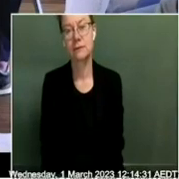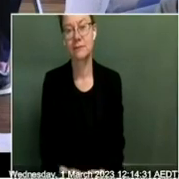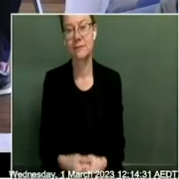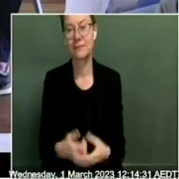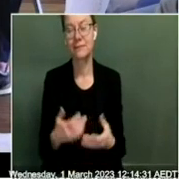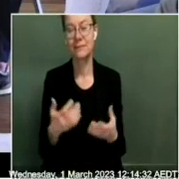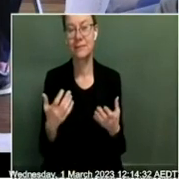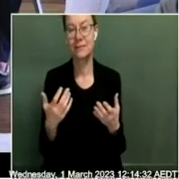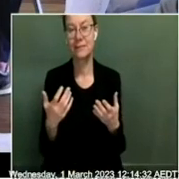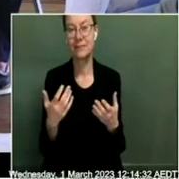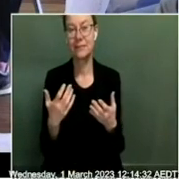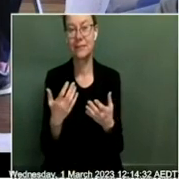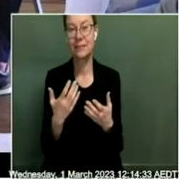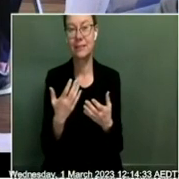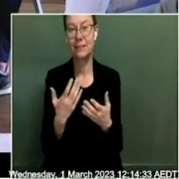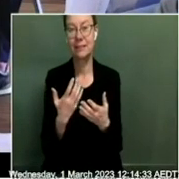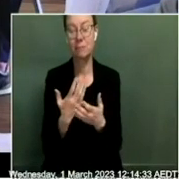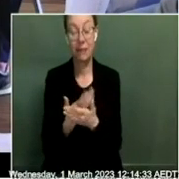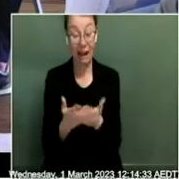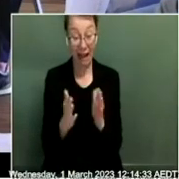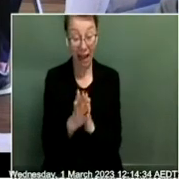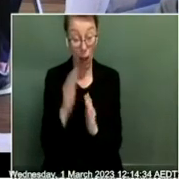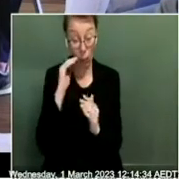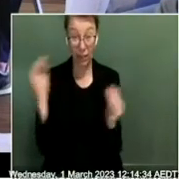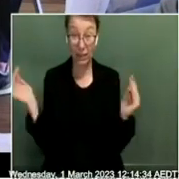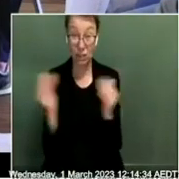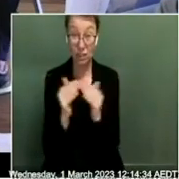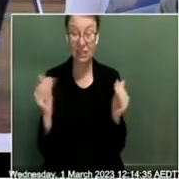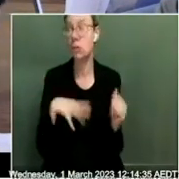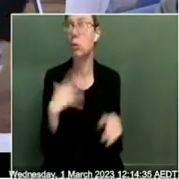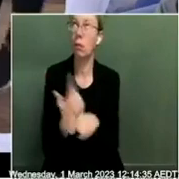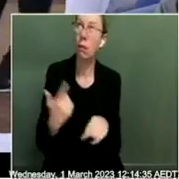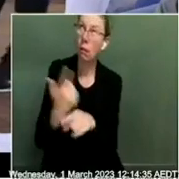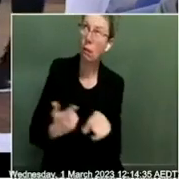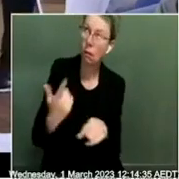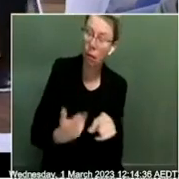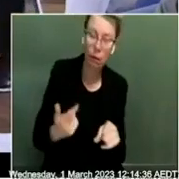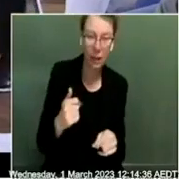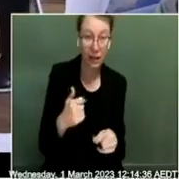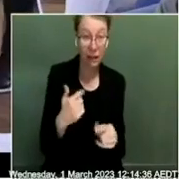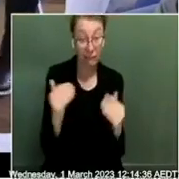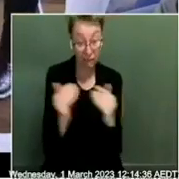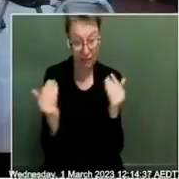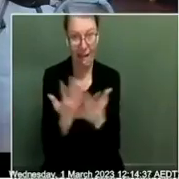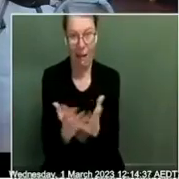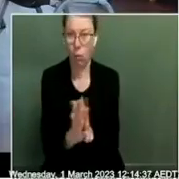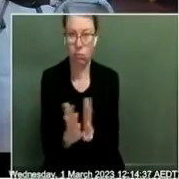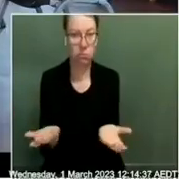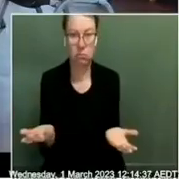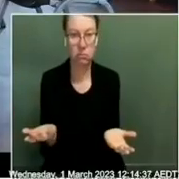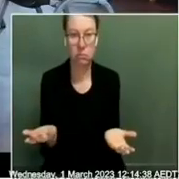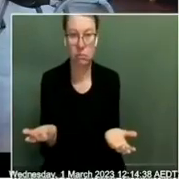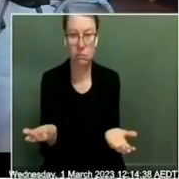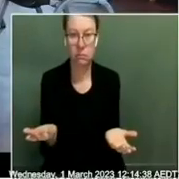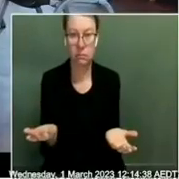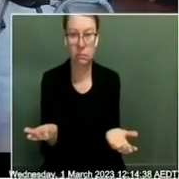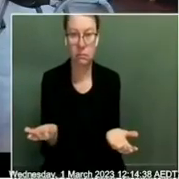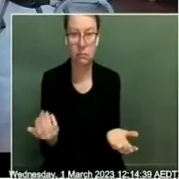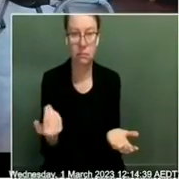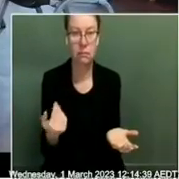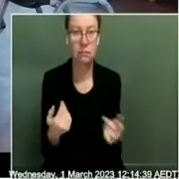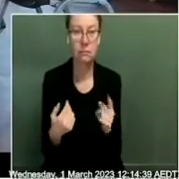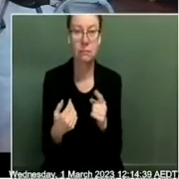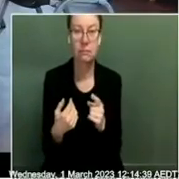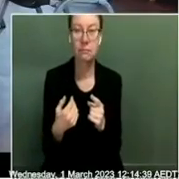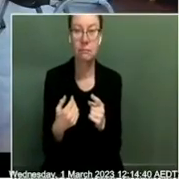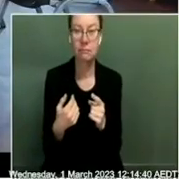know. Mm. I don't want to waffle on, but, yeah. Well, let's hope Eunice can get something and I don't know what that